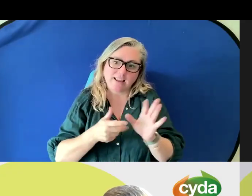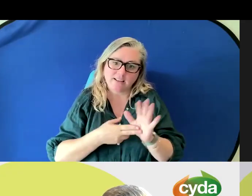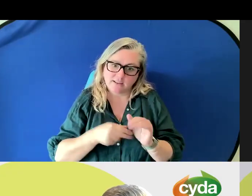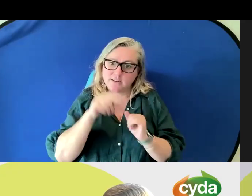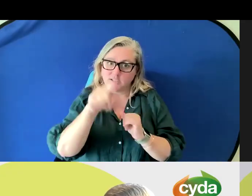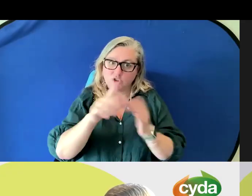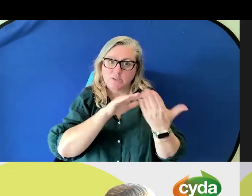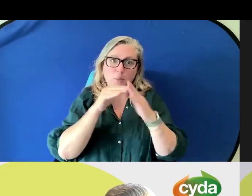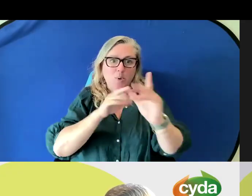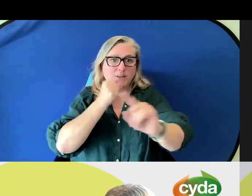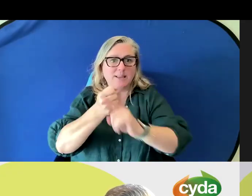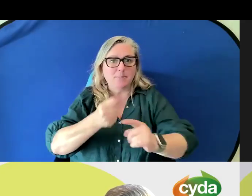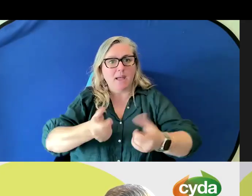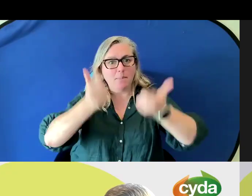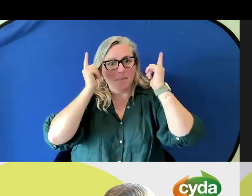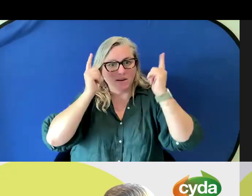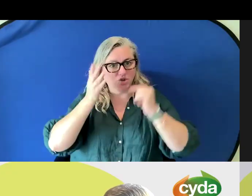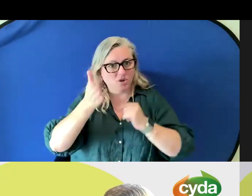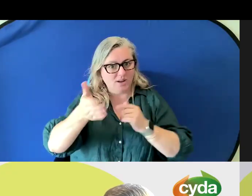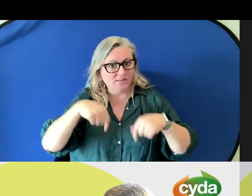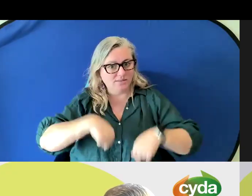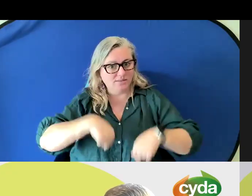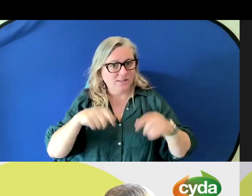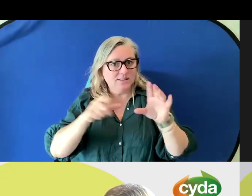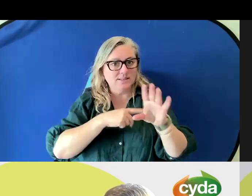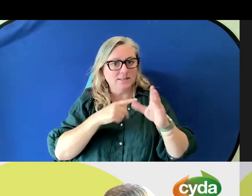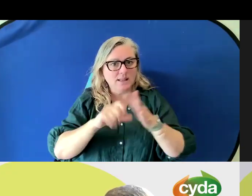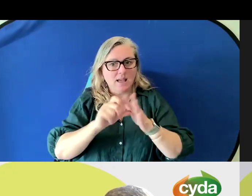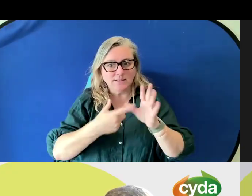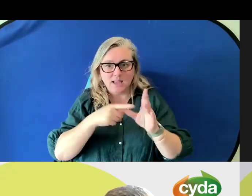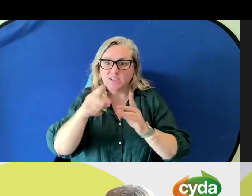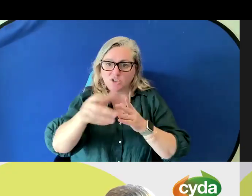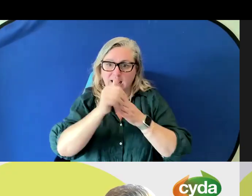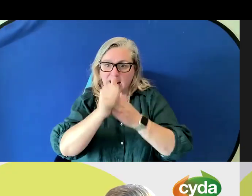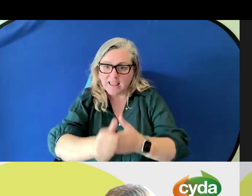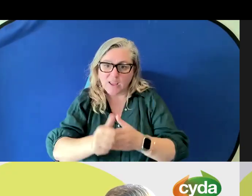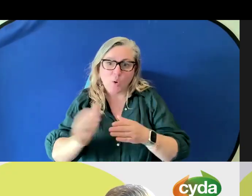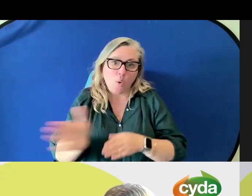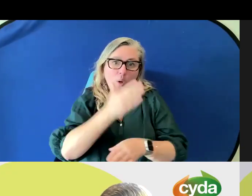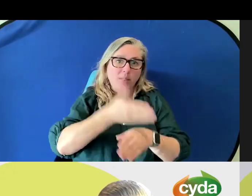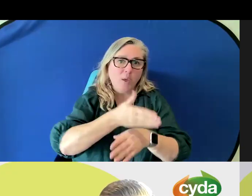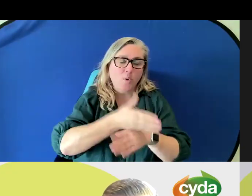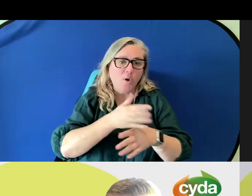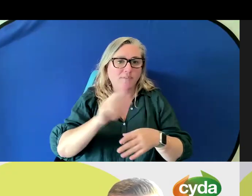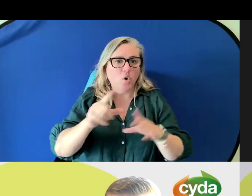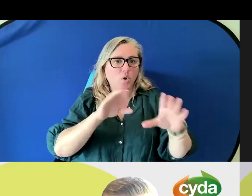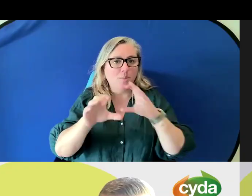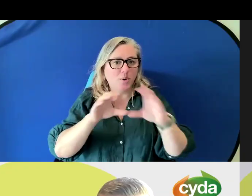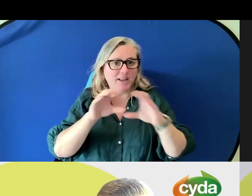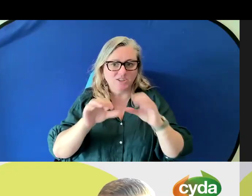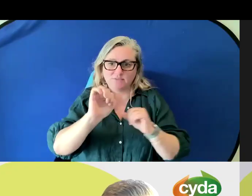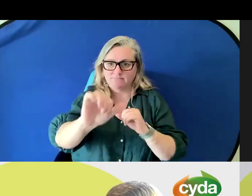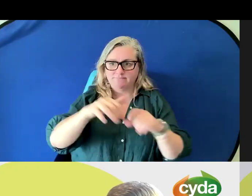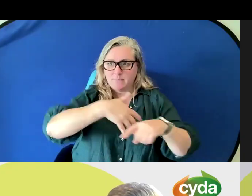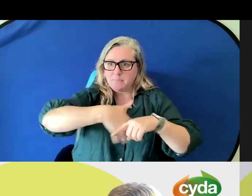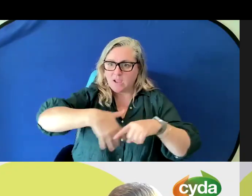at CYDA, meaning that she leads all of our communications work. In terms of Sonia's background, Sonia